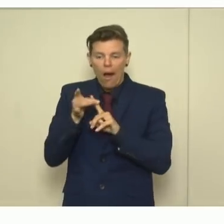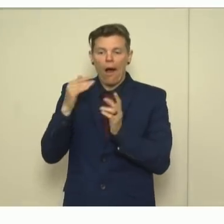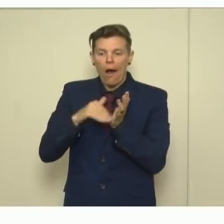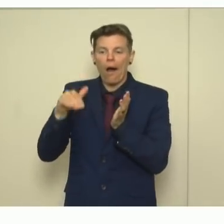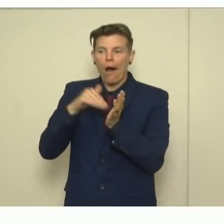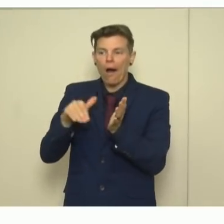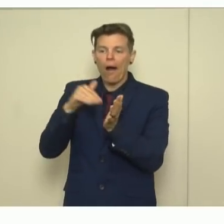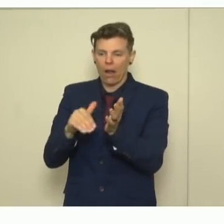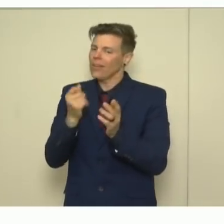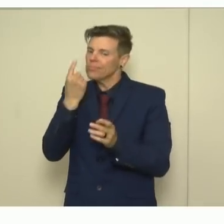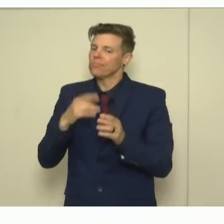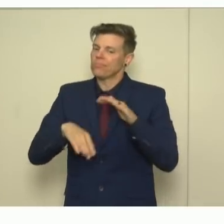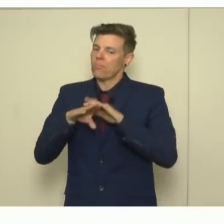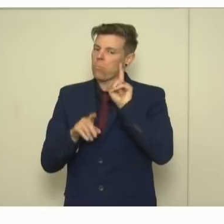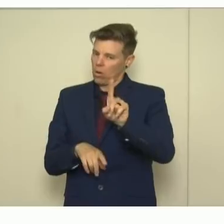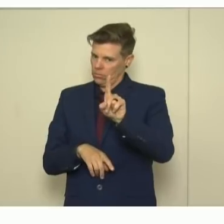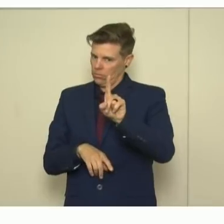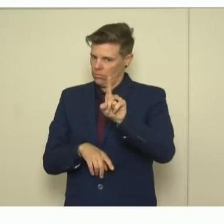data lag because we